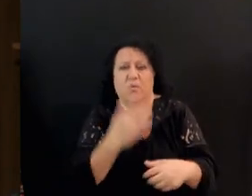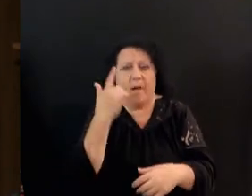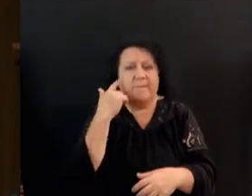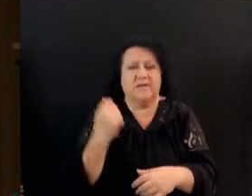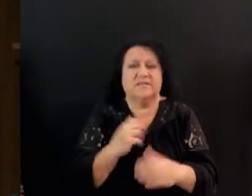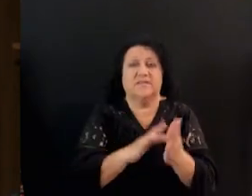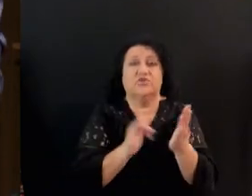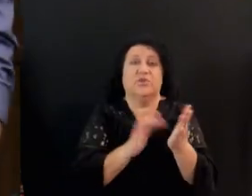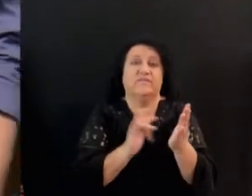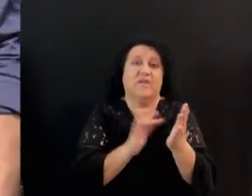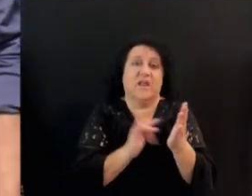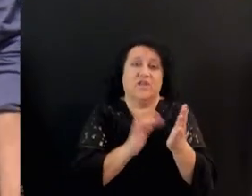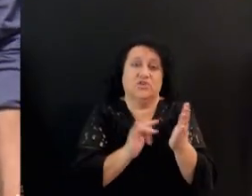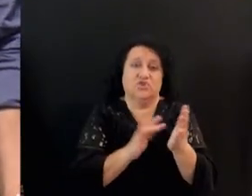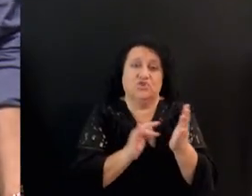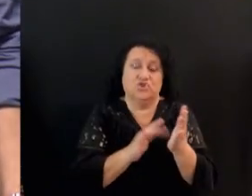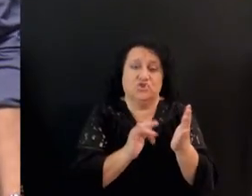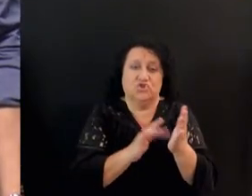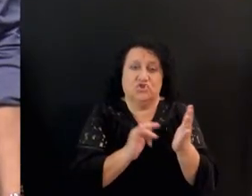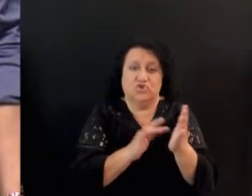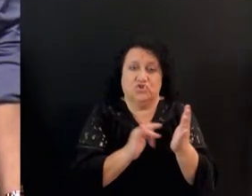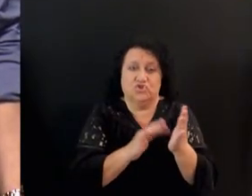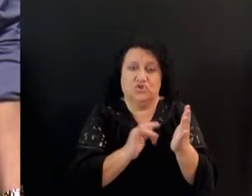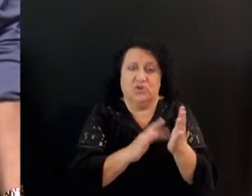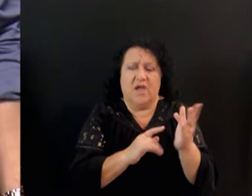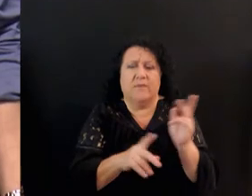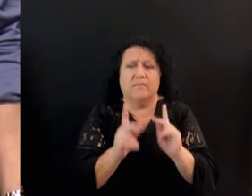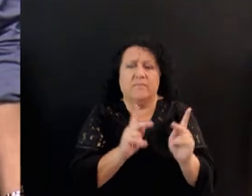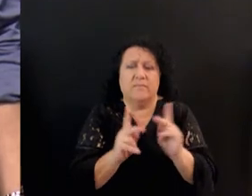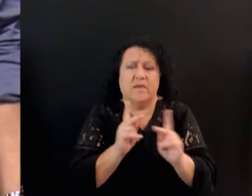exploited the weaker sheep.